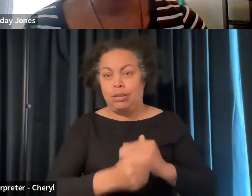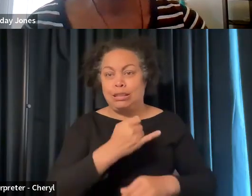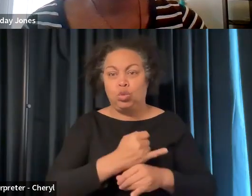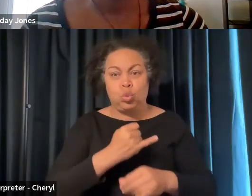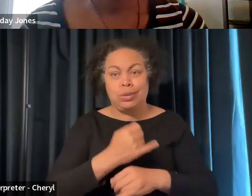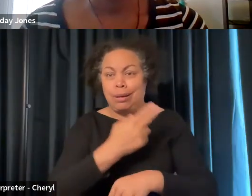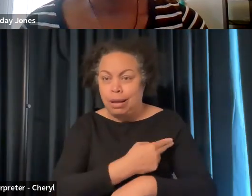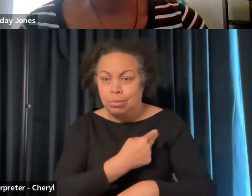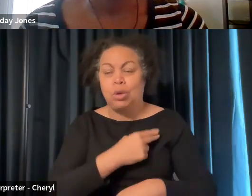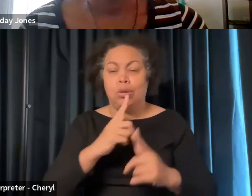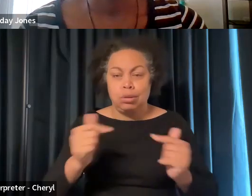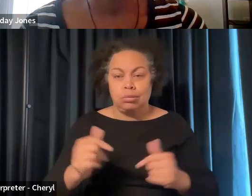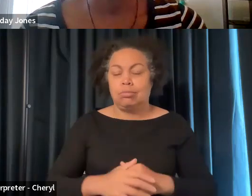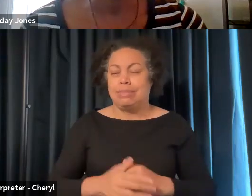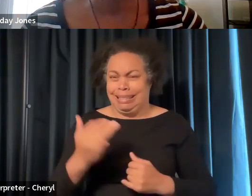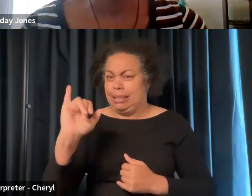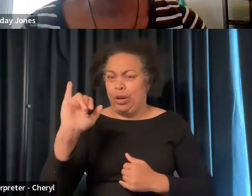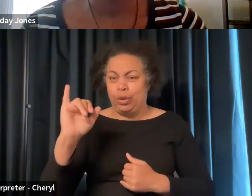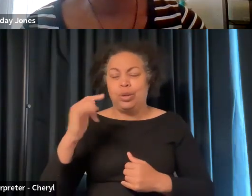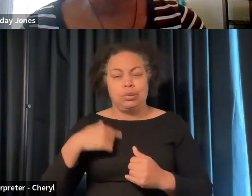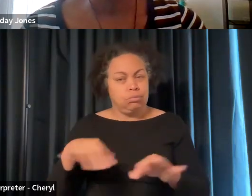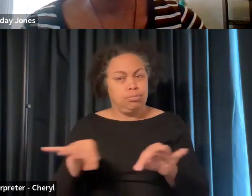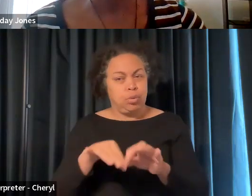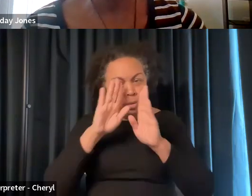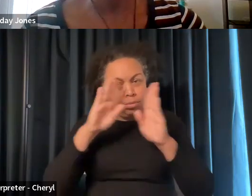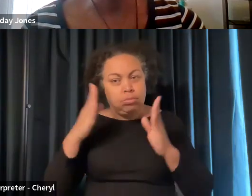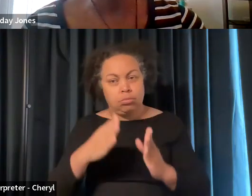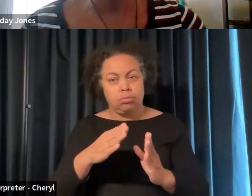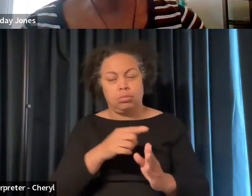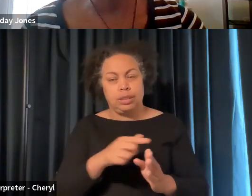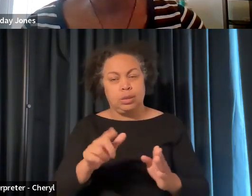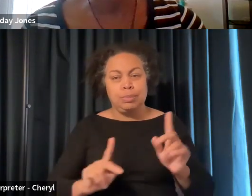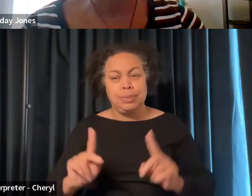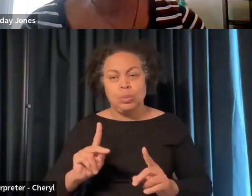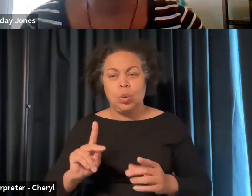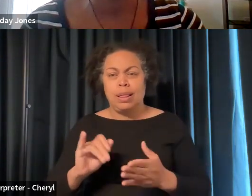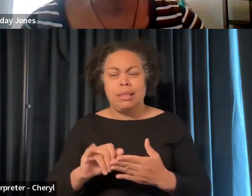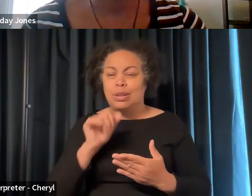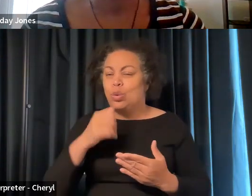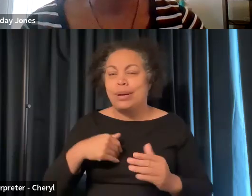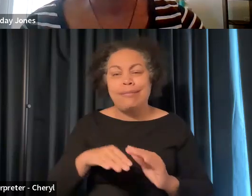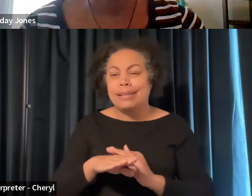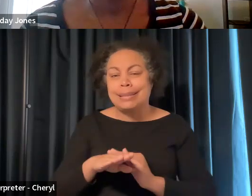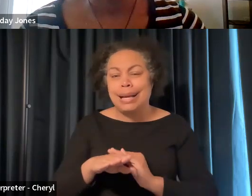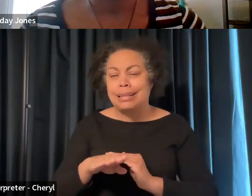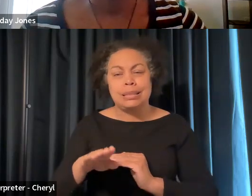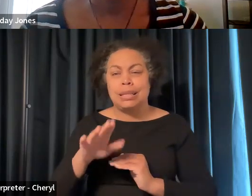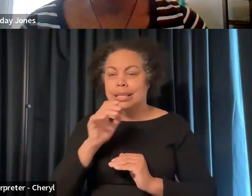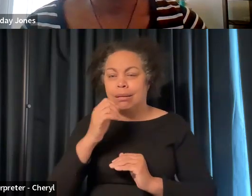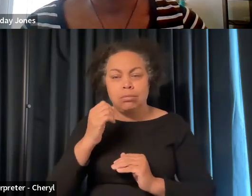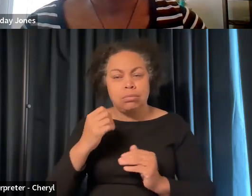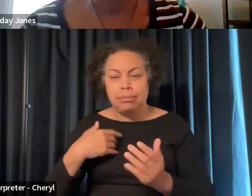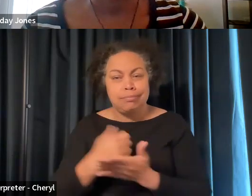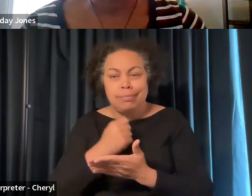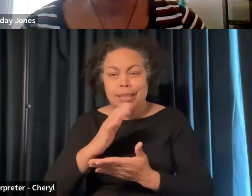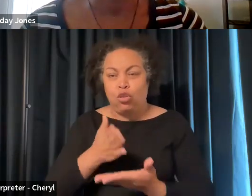and people and we should center people who don't have access to their rights